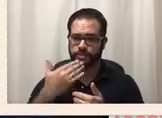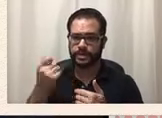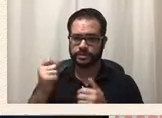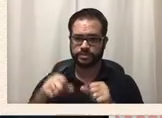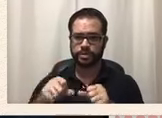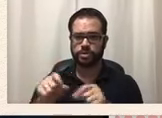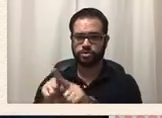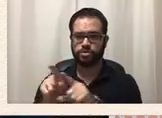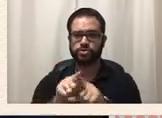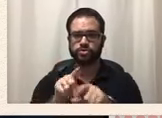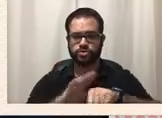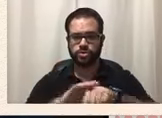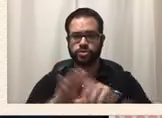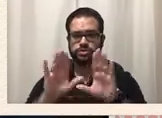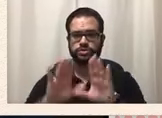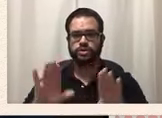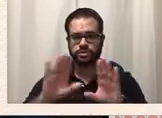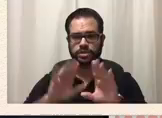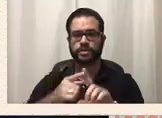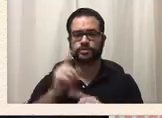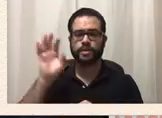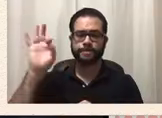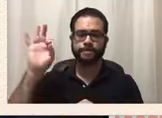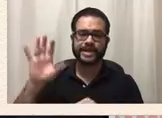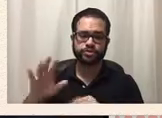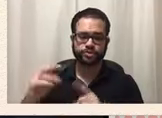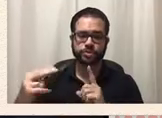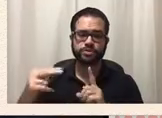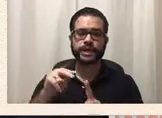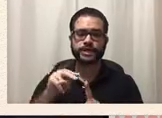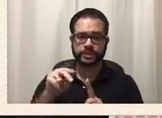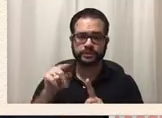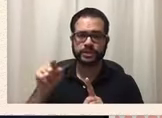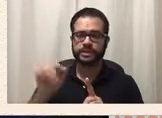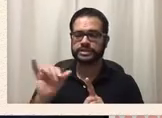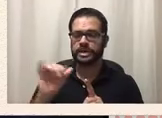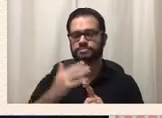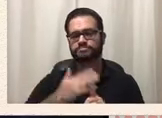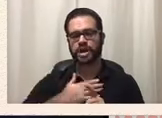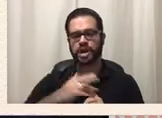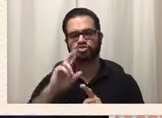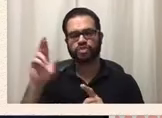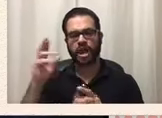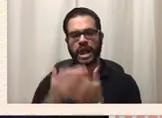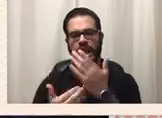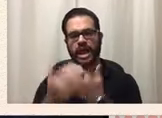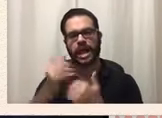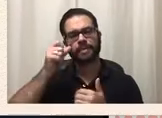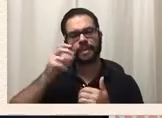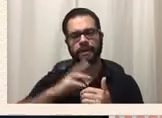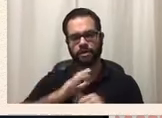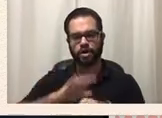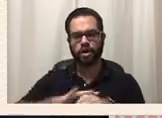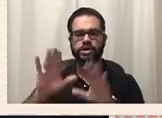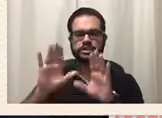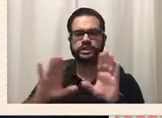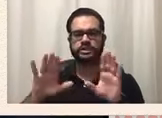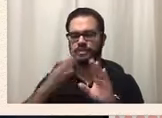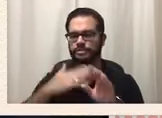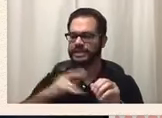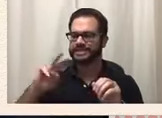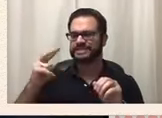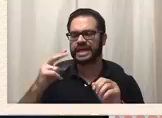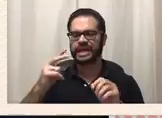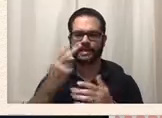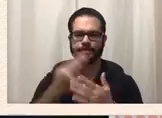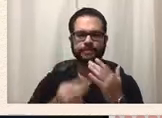from a ministry perspective. He's kind of like my right-hand man on Sunday morning. He's my second set of eyes and ears. He